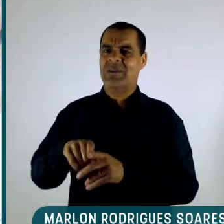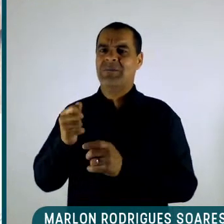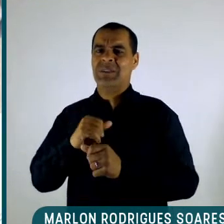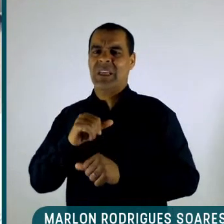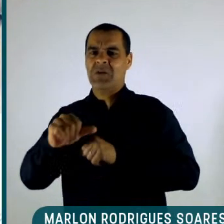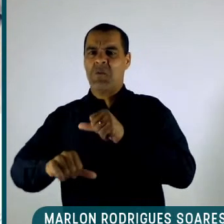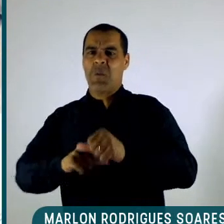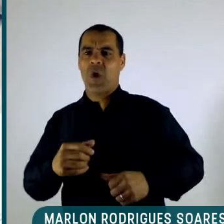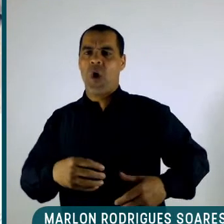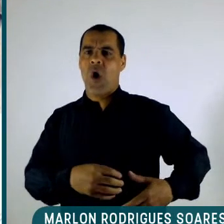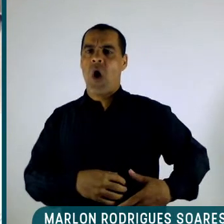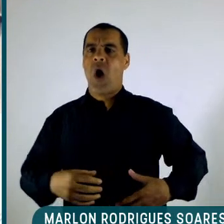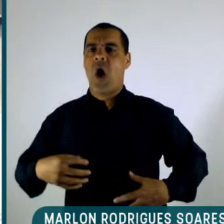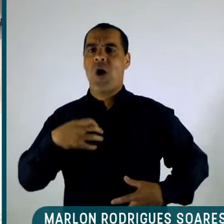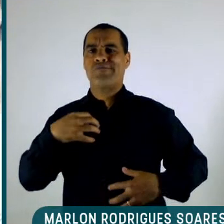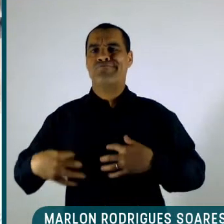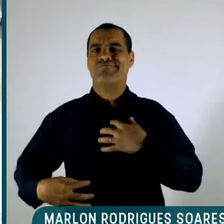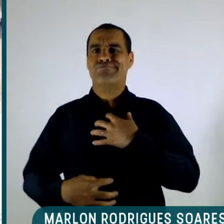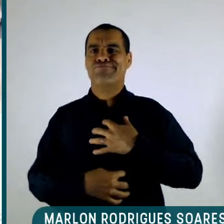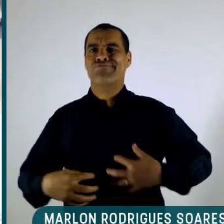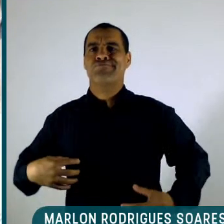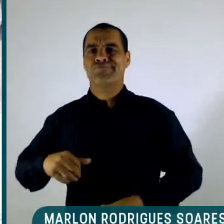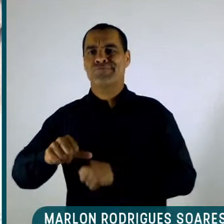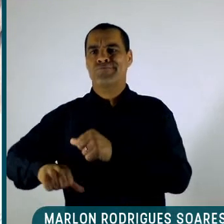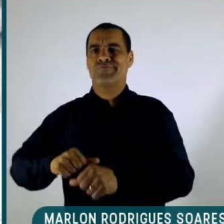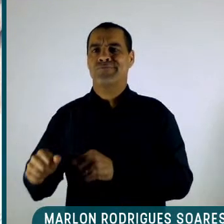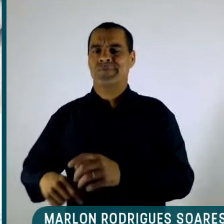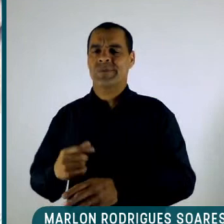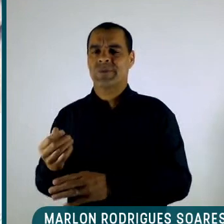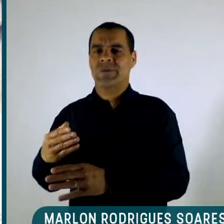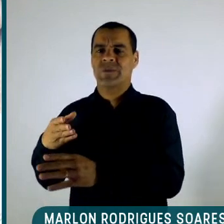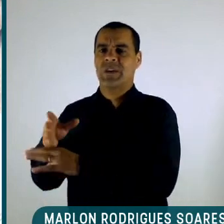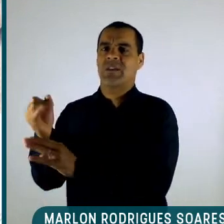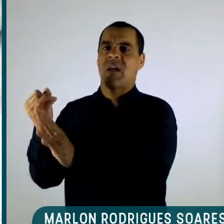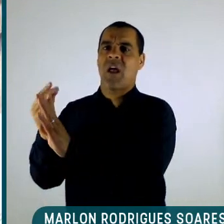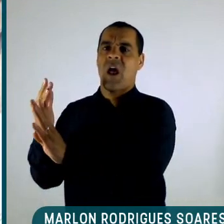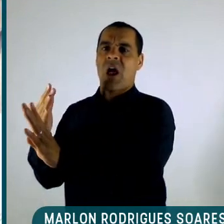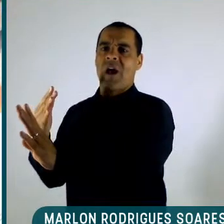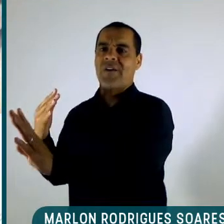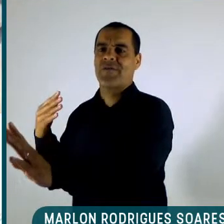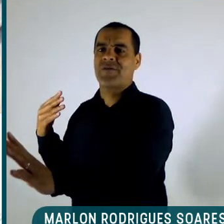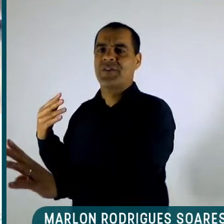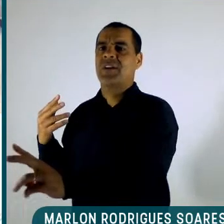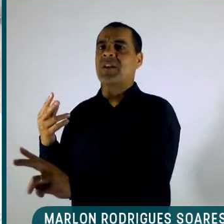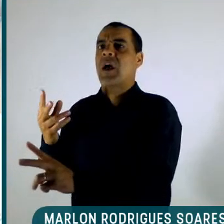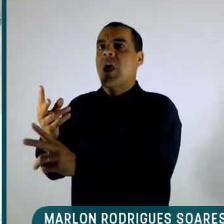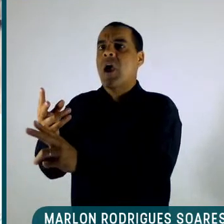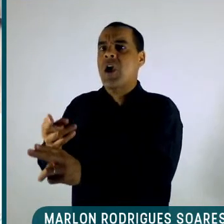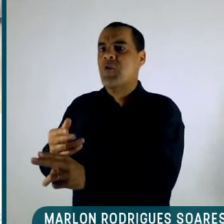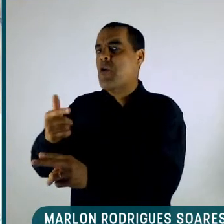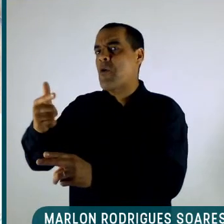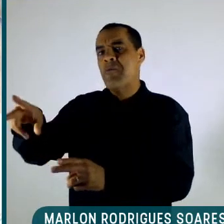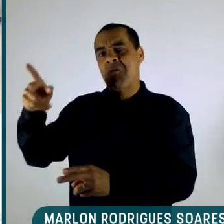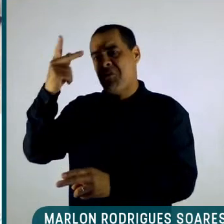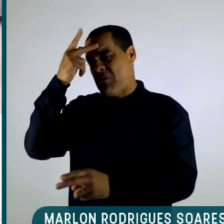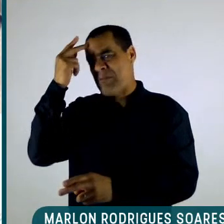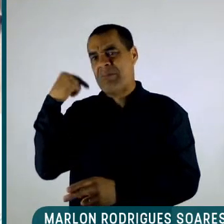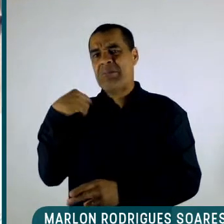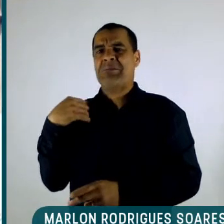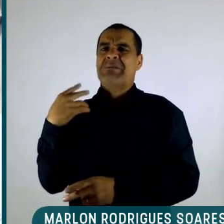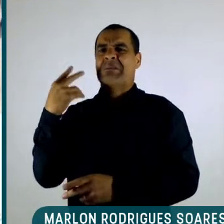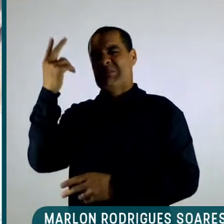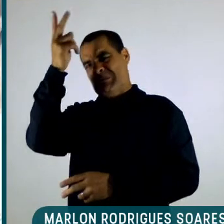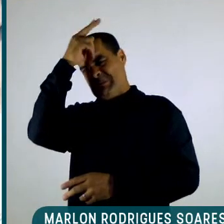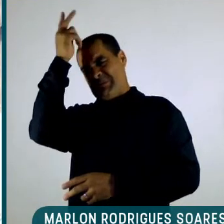health unit, and no one's going to ask me how much I earn. but you need an organ transplant.